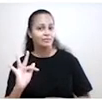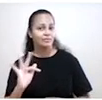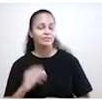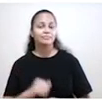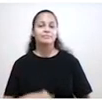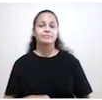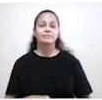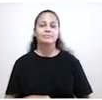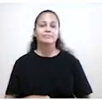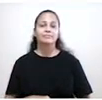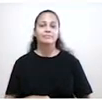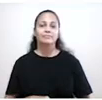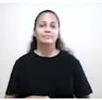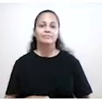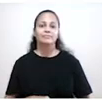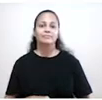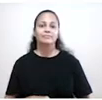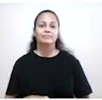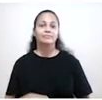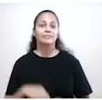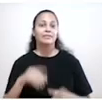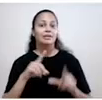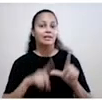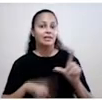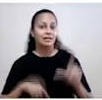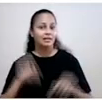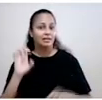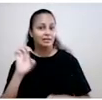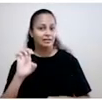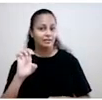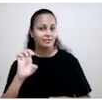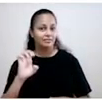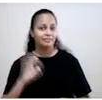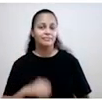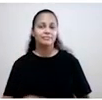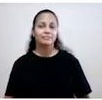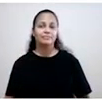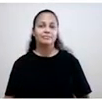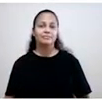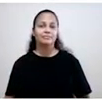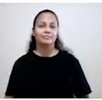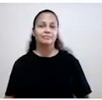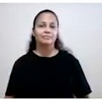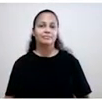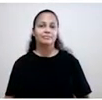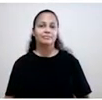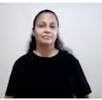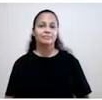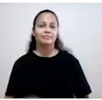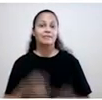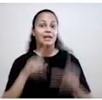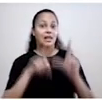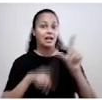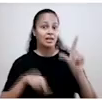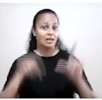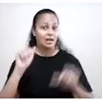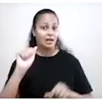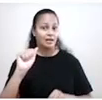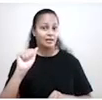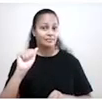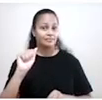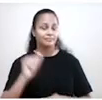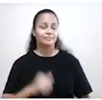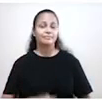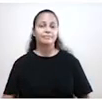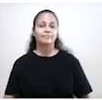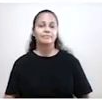F, the next one, E, a letra E, the fourth one, a quarta, letter A, letra